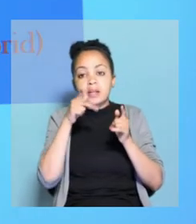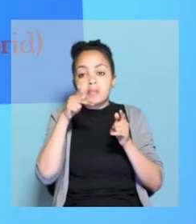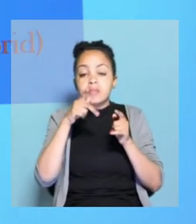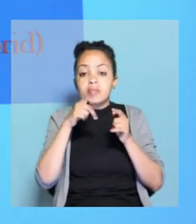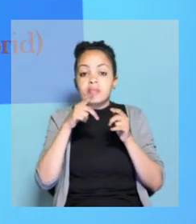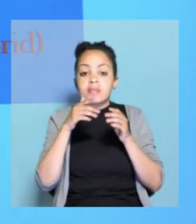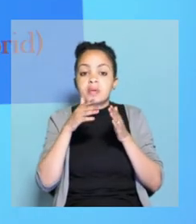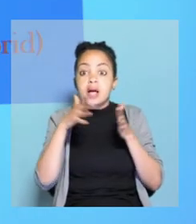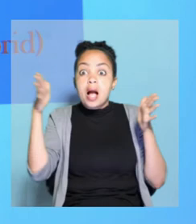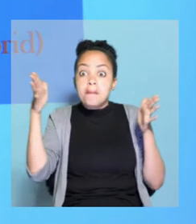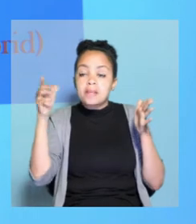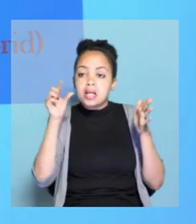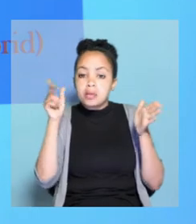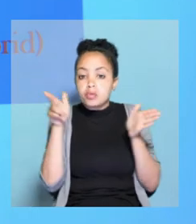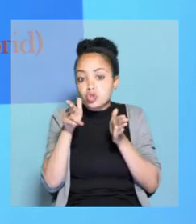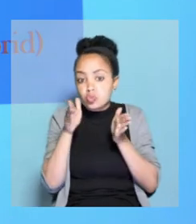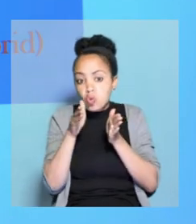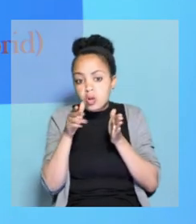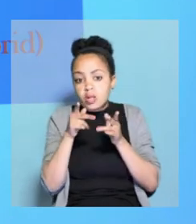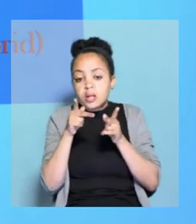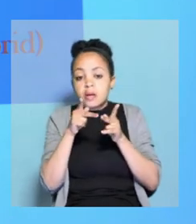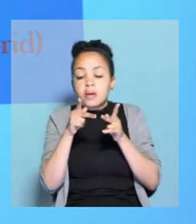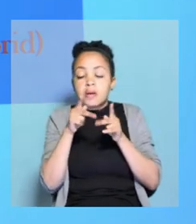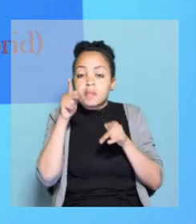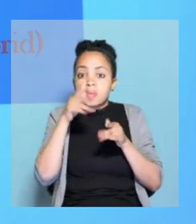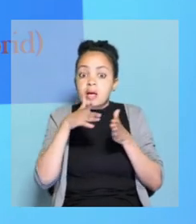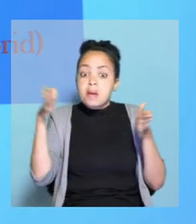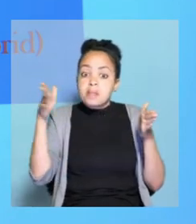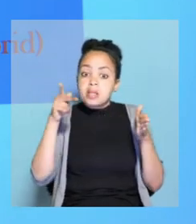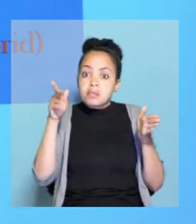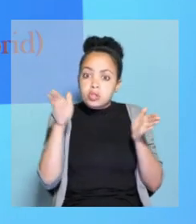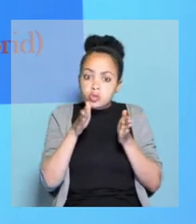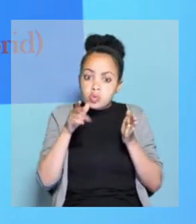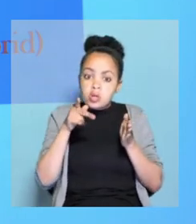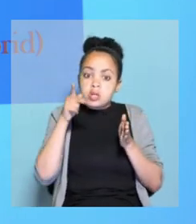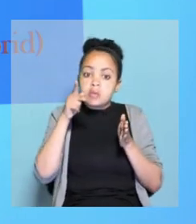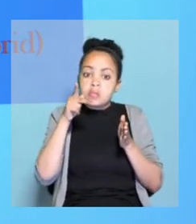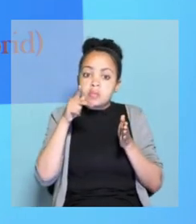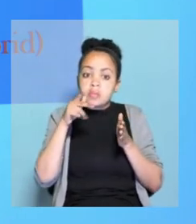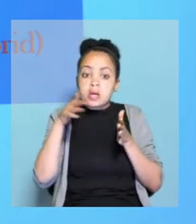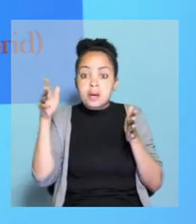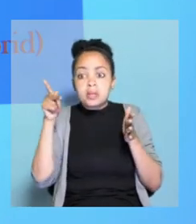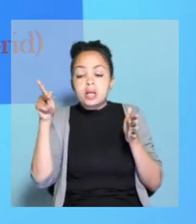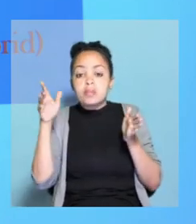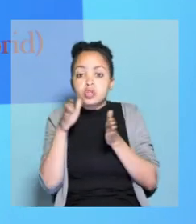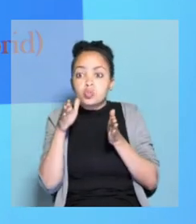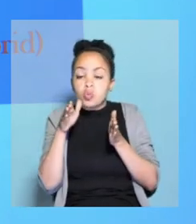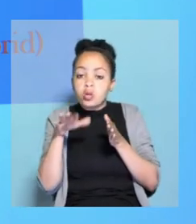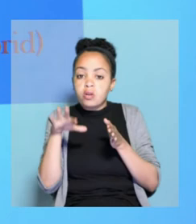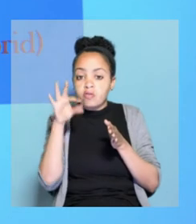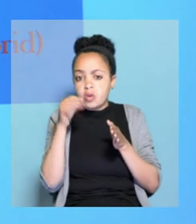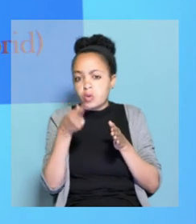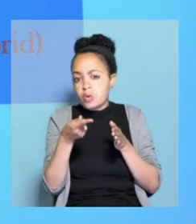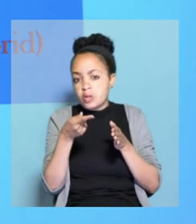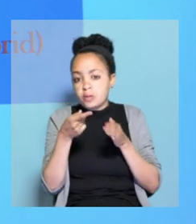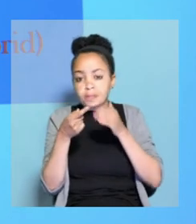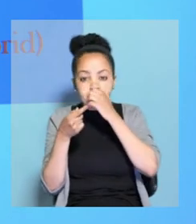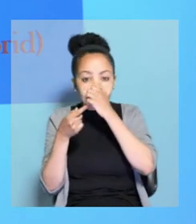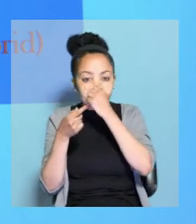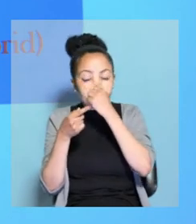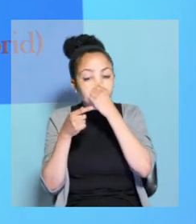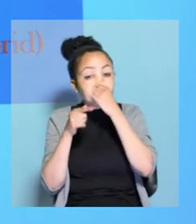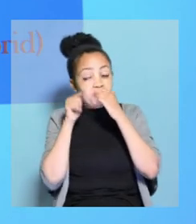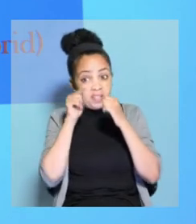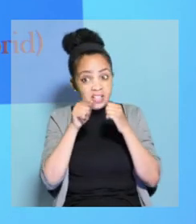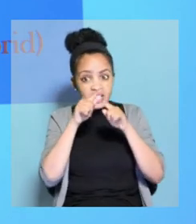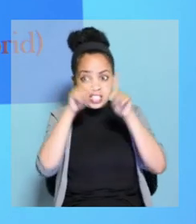capital P small is obtained here. P capital P small is obtained here. P capital P small is obtained here. So, within